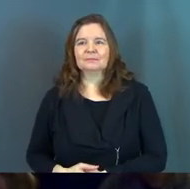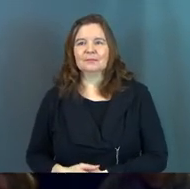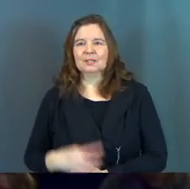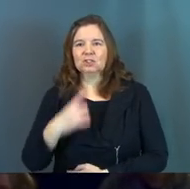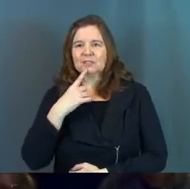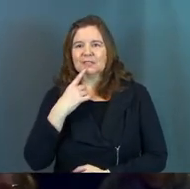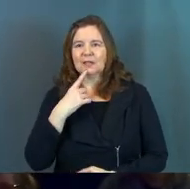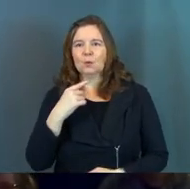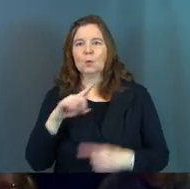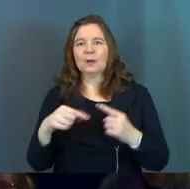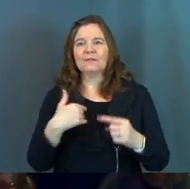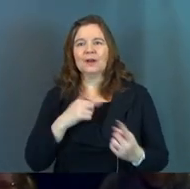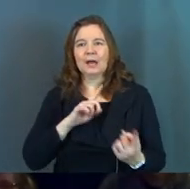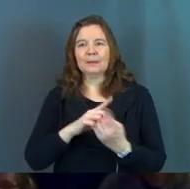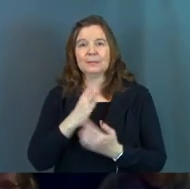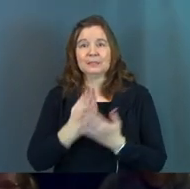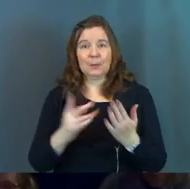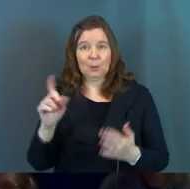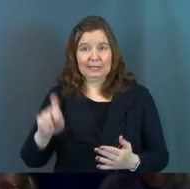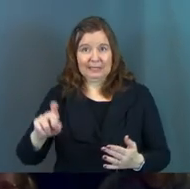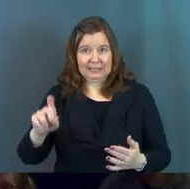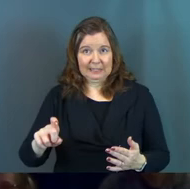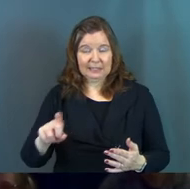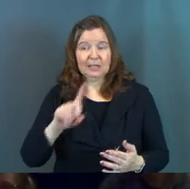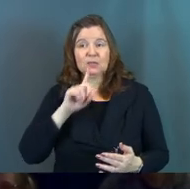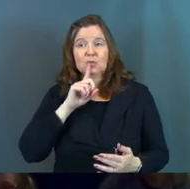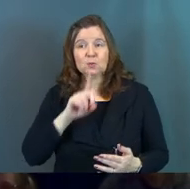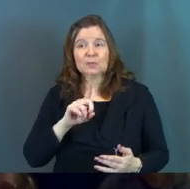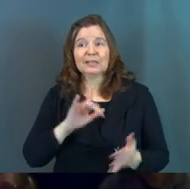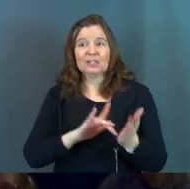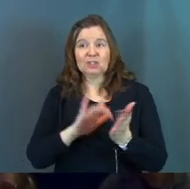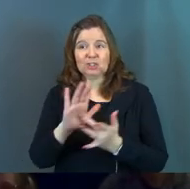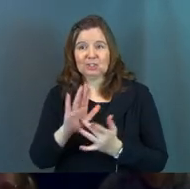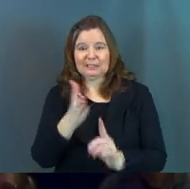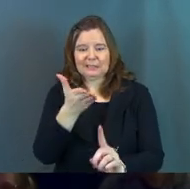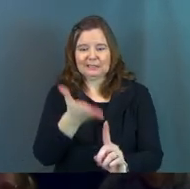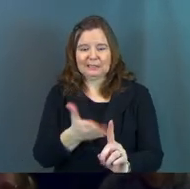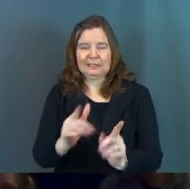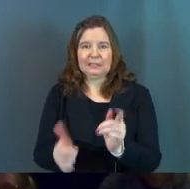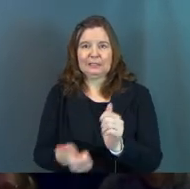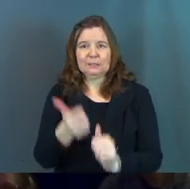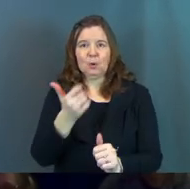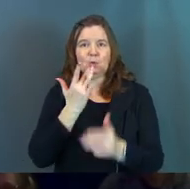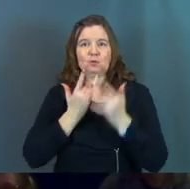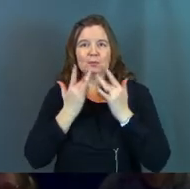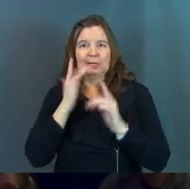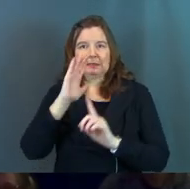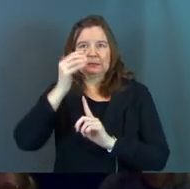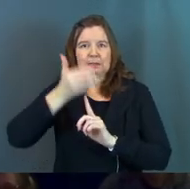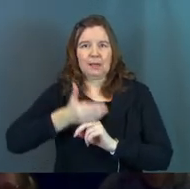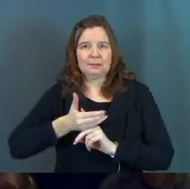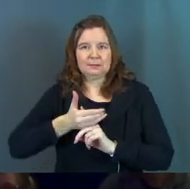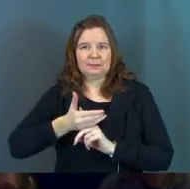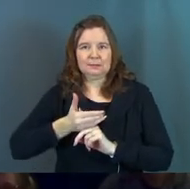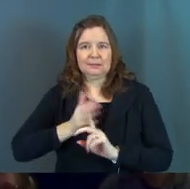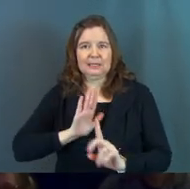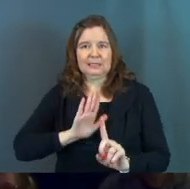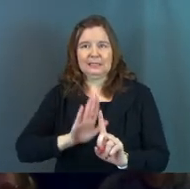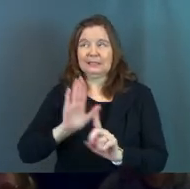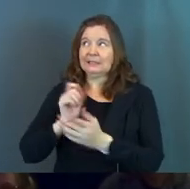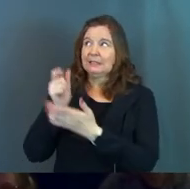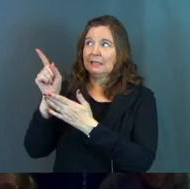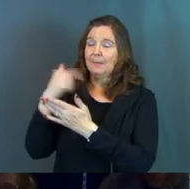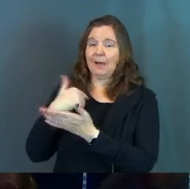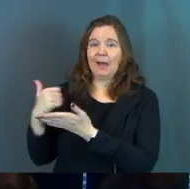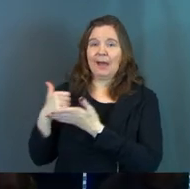And she said to them, she said, "Whenever I meet someone in need, it's really Jesus in his most distressing disguise. It's him I